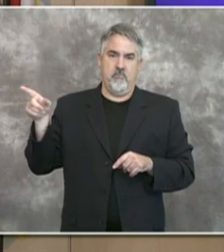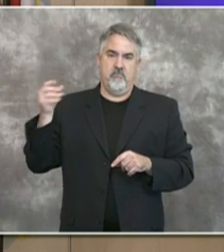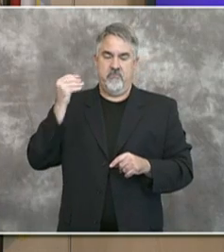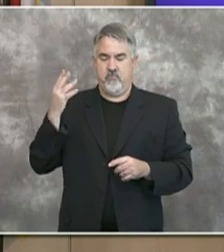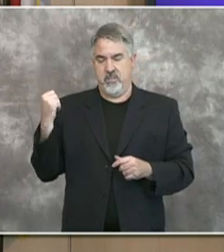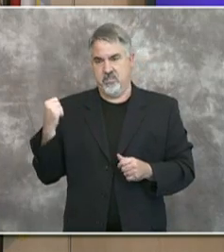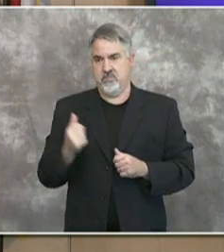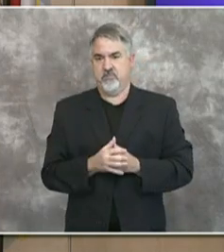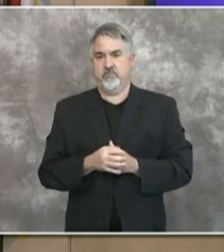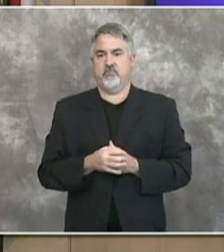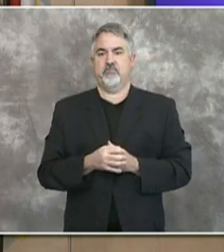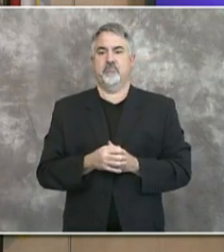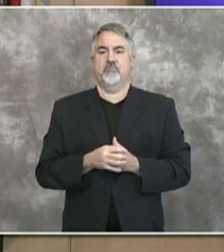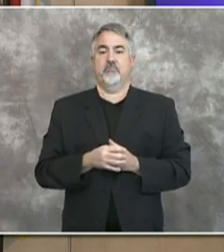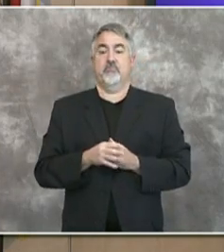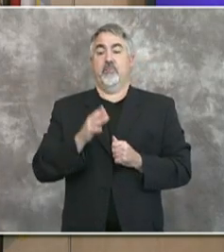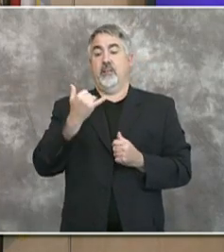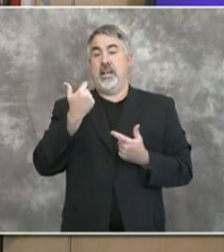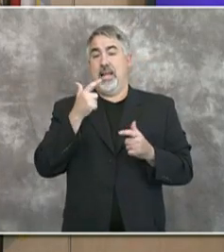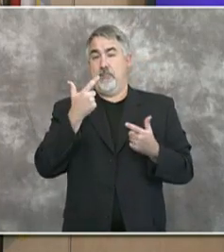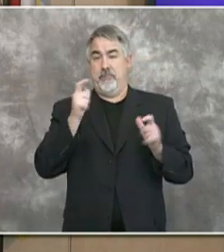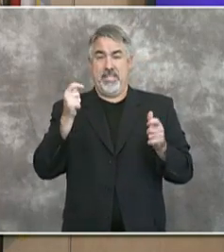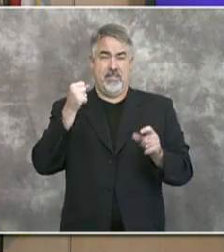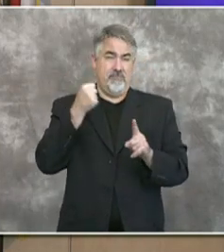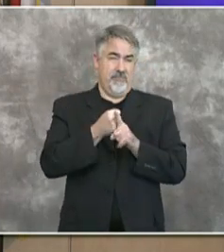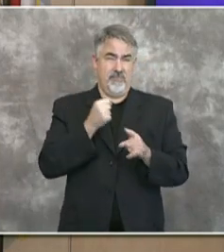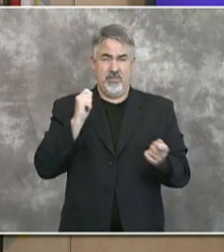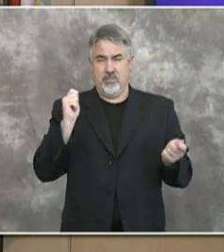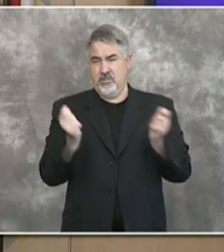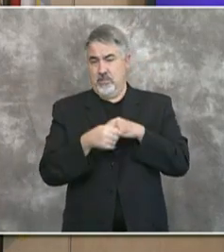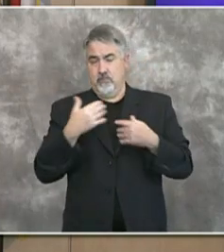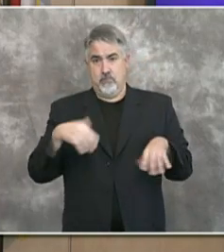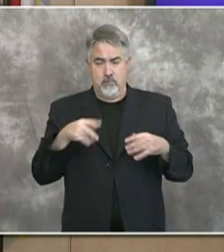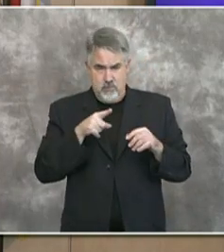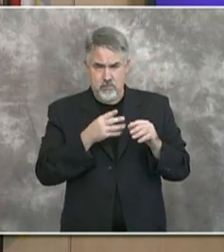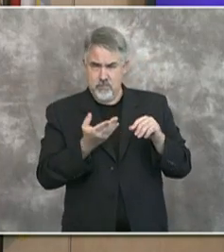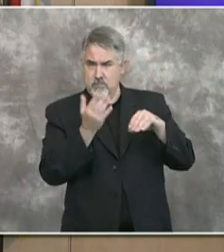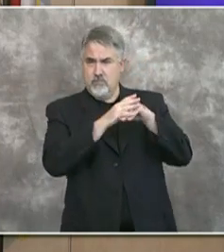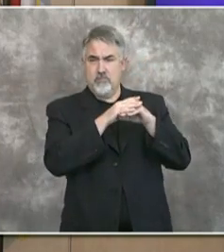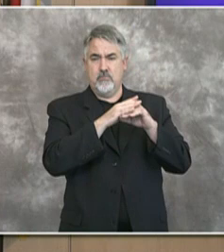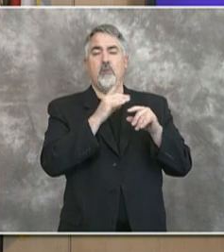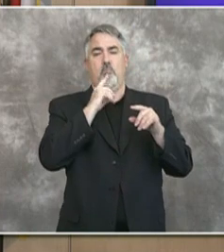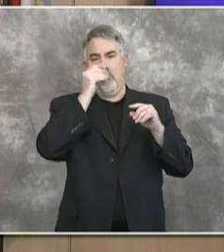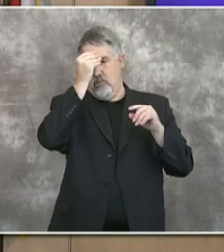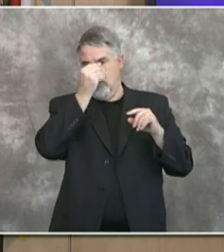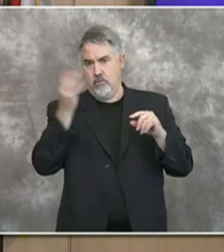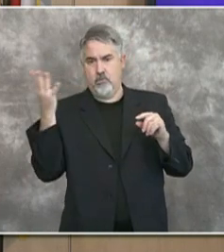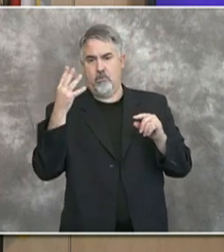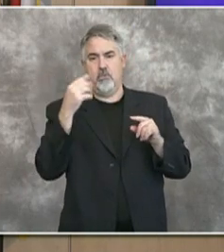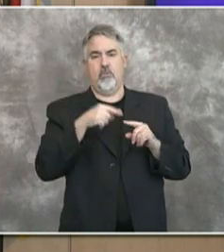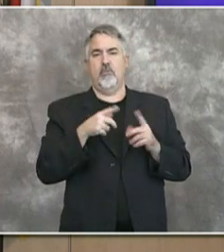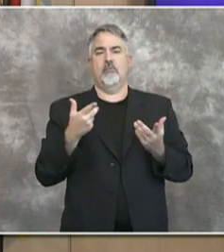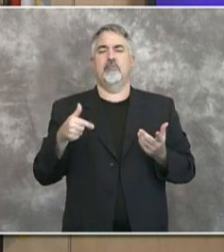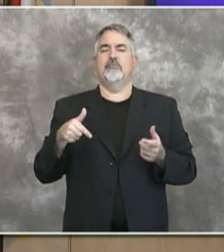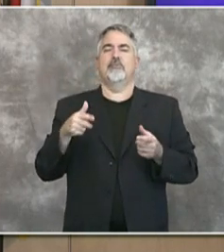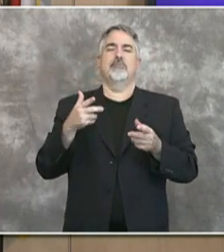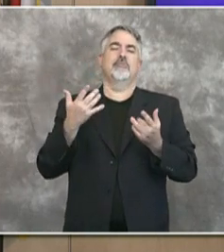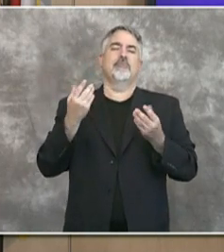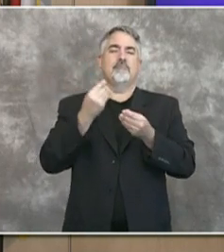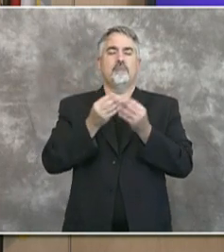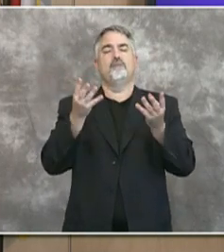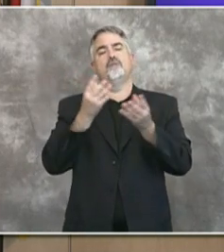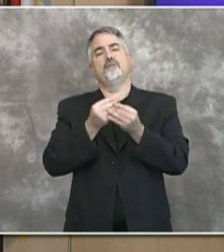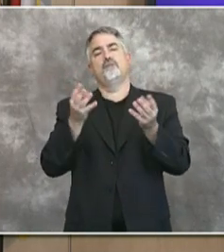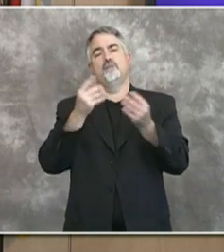publicly share any significant changes that we believe warrant a broader focus. But we want to keep these briefings as informative and relevant as